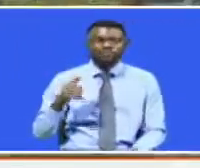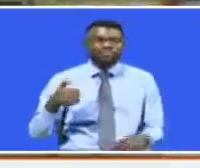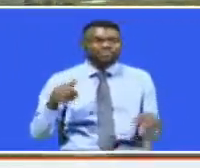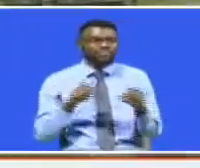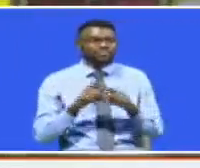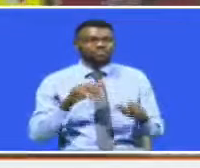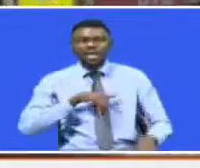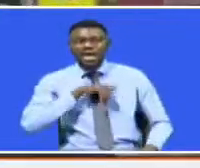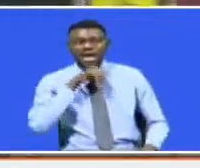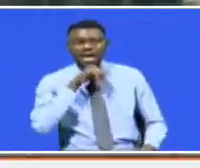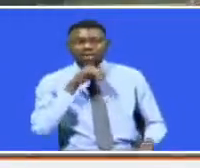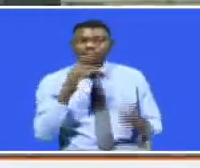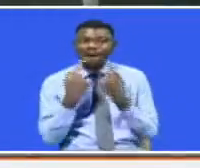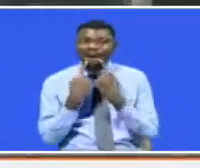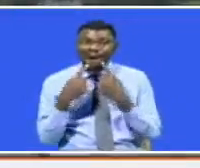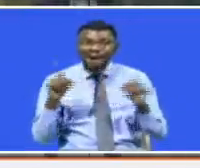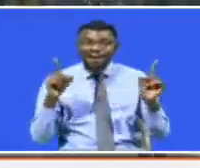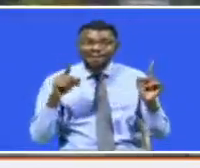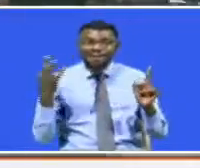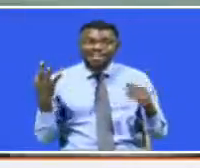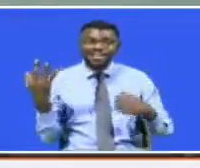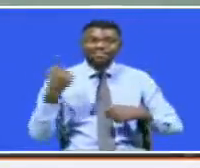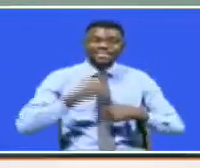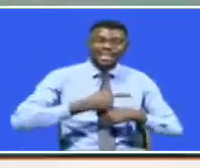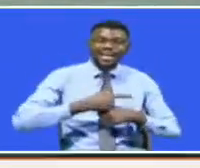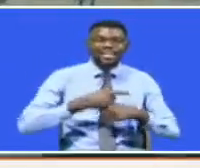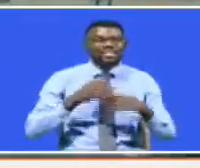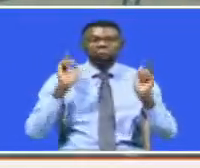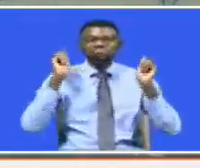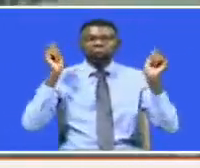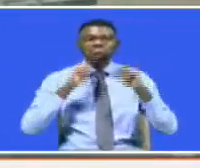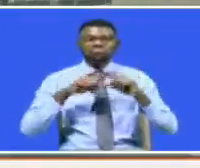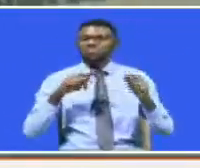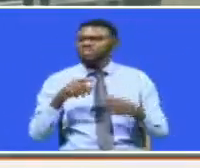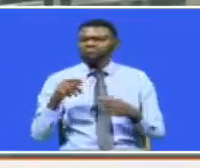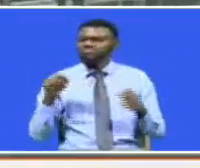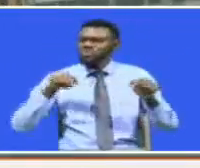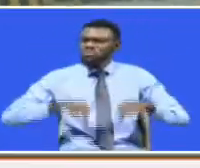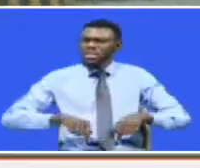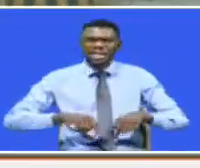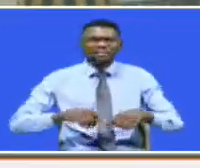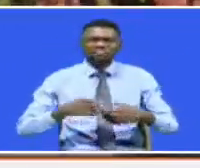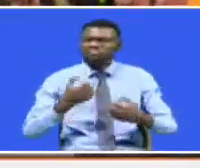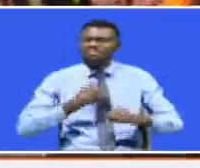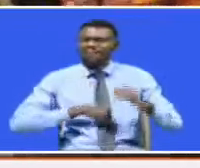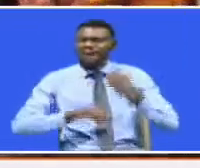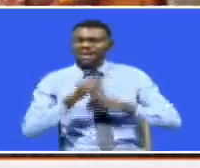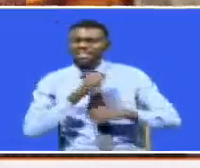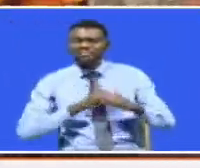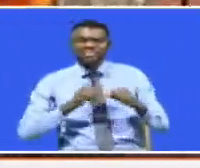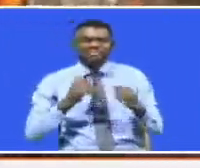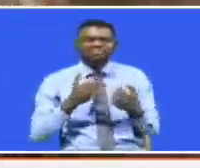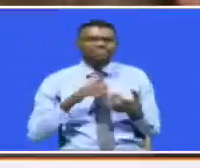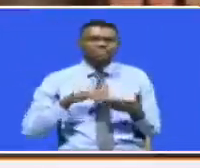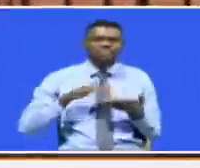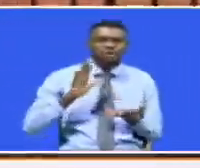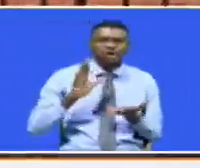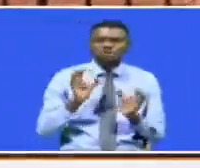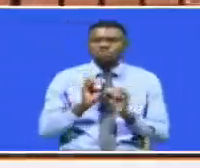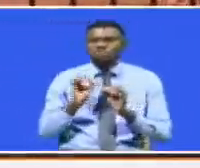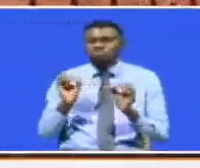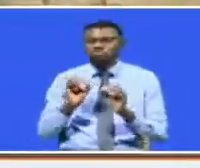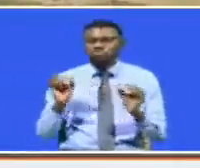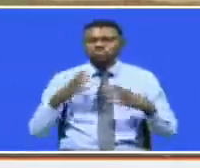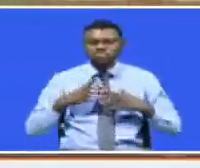Despite Raila Odinga's announcement on the three-day protest, the third day did not witness much as Kenyans continued with their activities